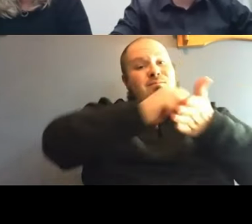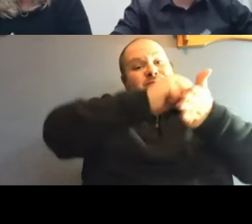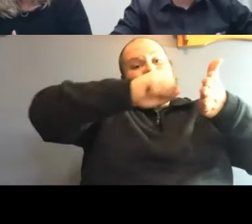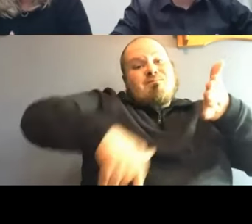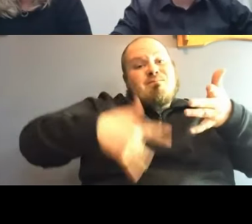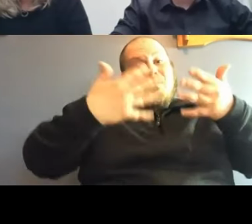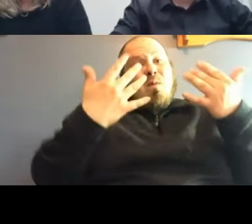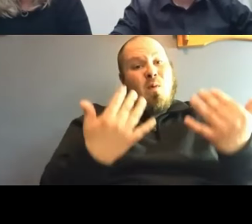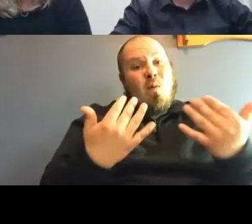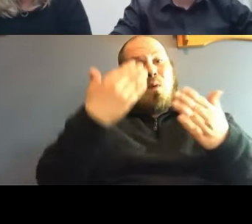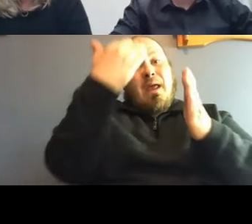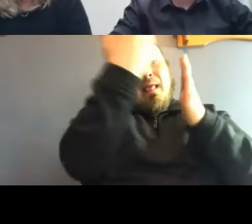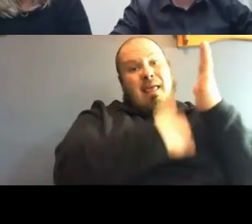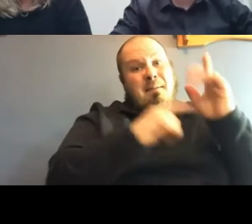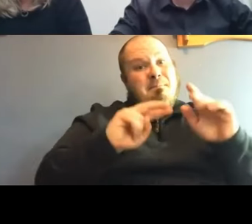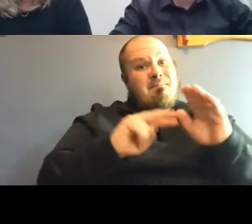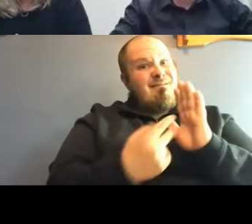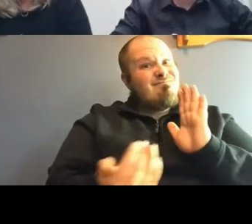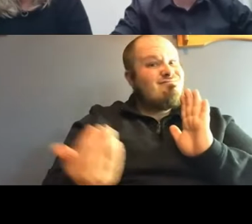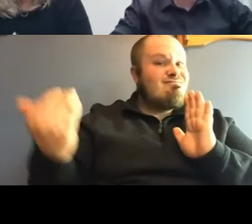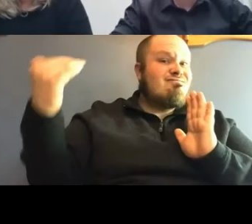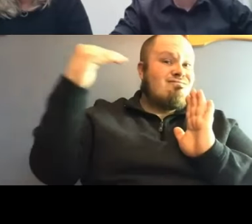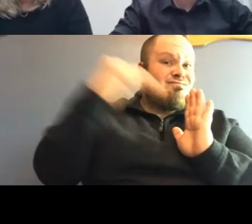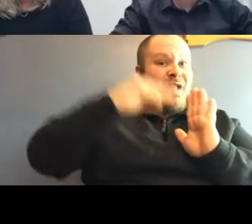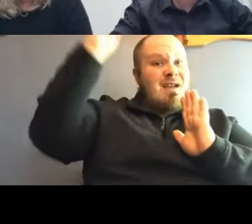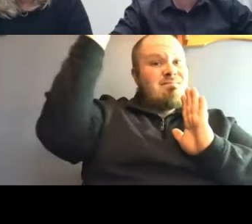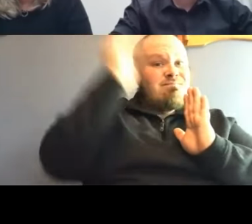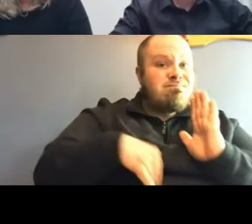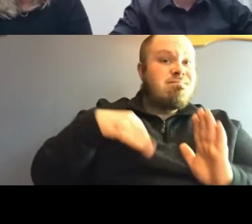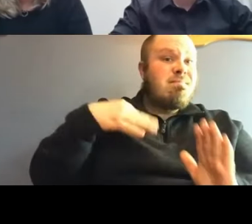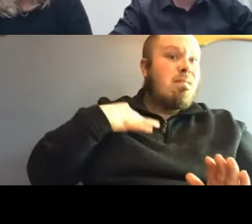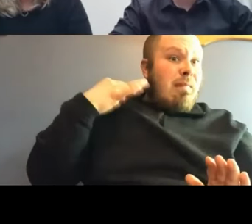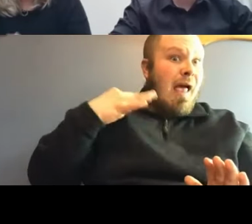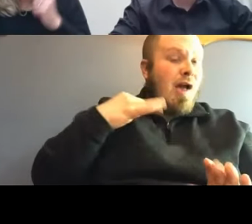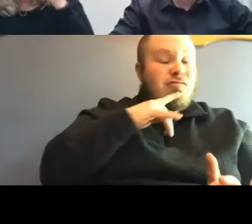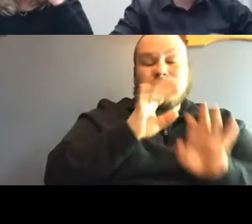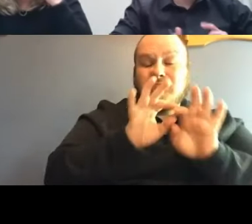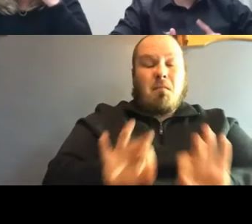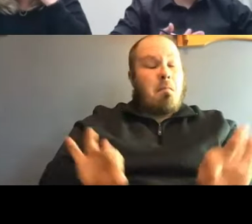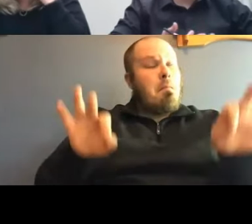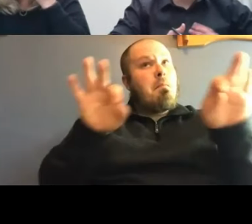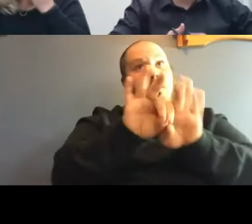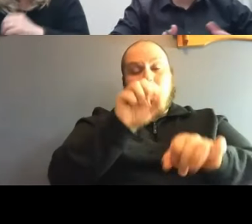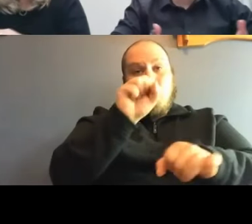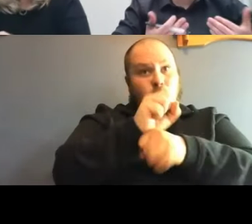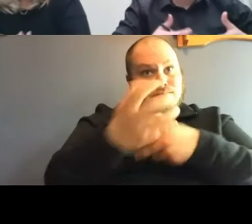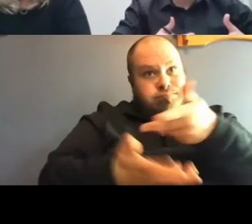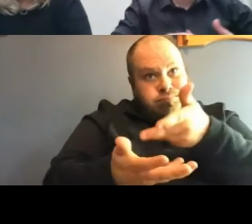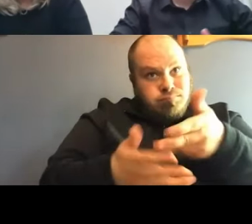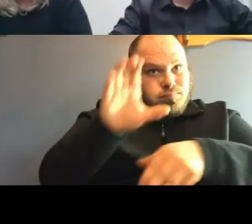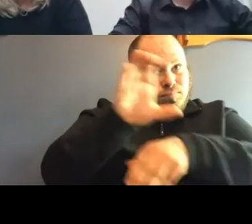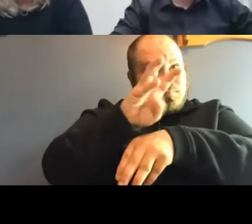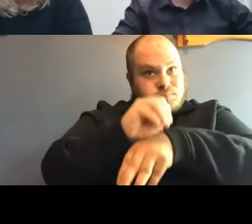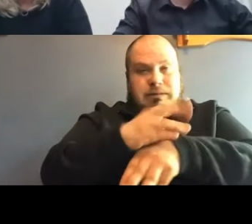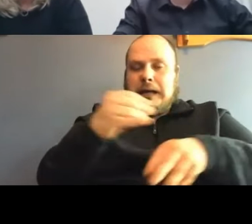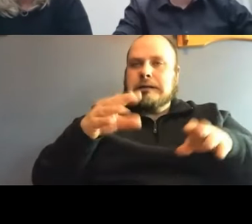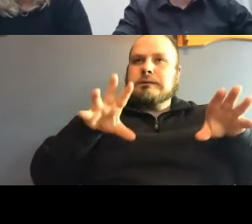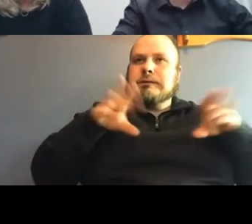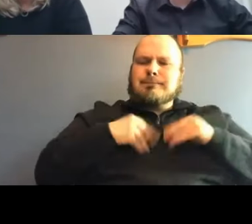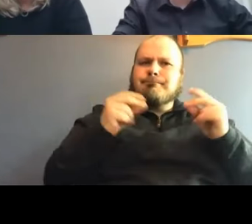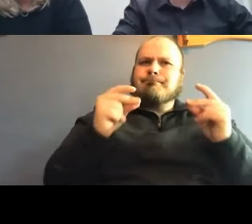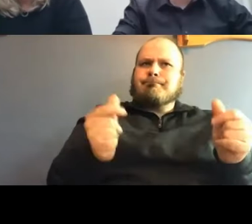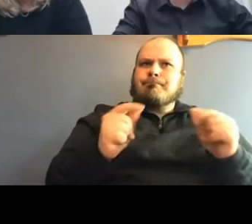have to reapply. So it's really important to work with your case manager, accept that offer when it does come in, and then you can